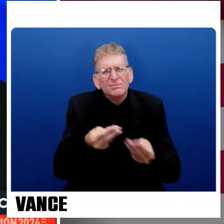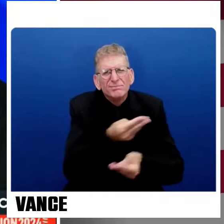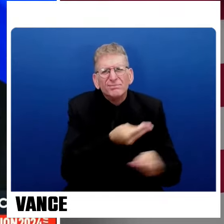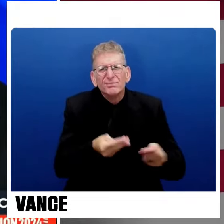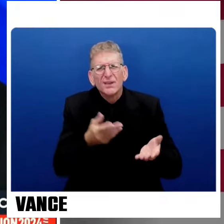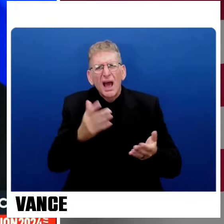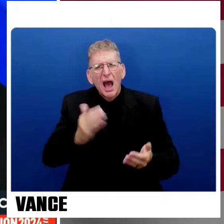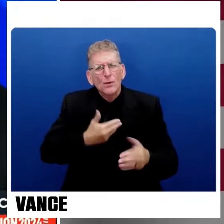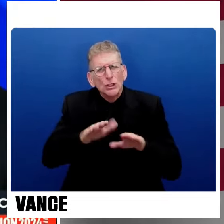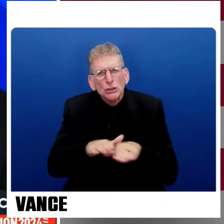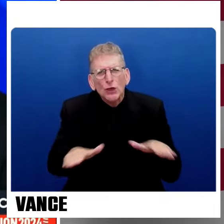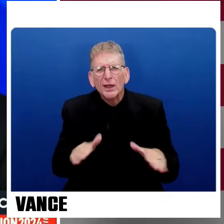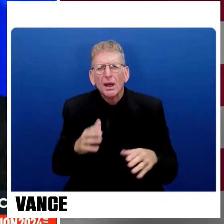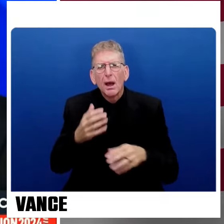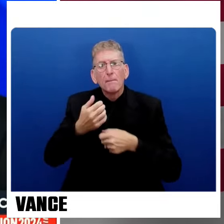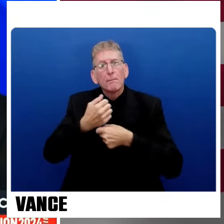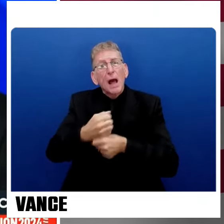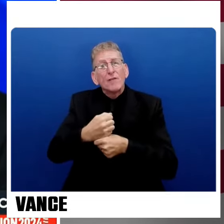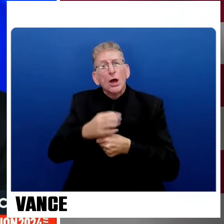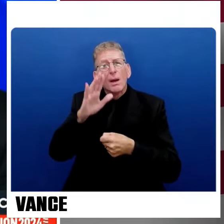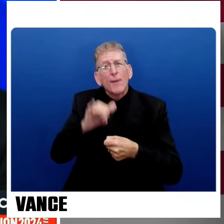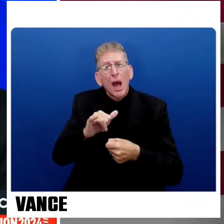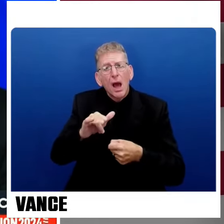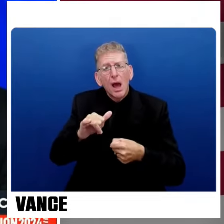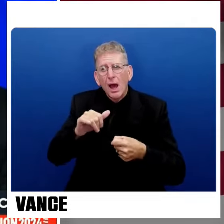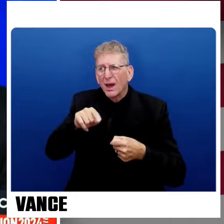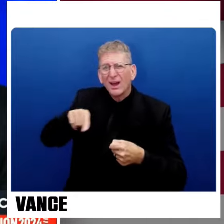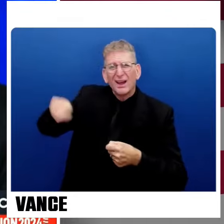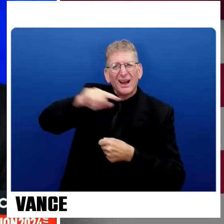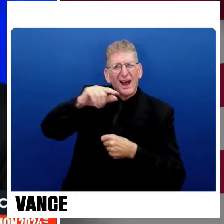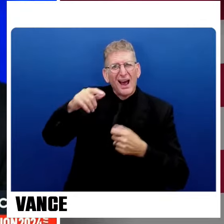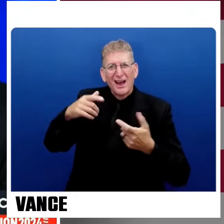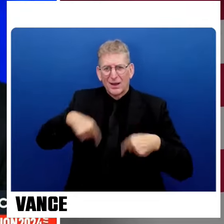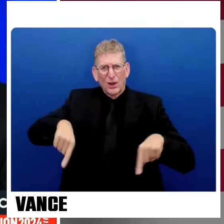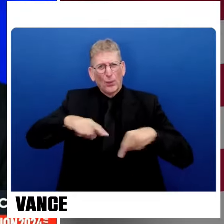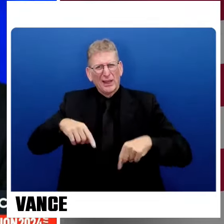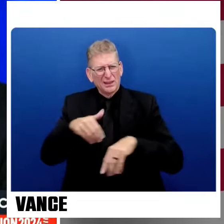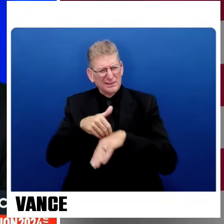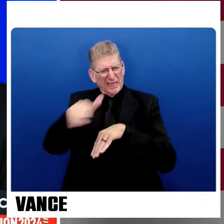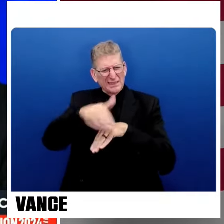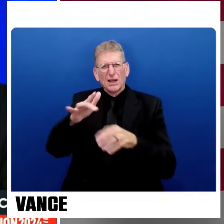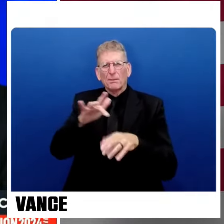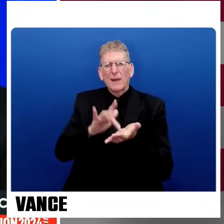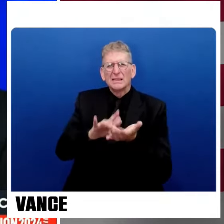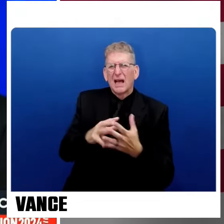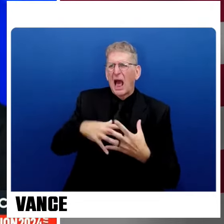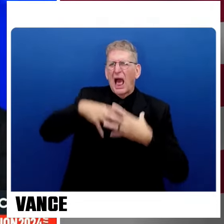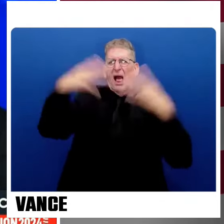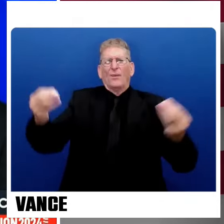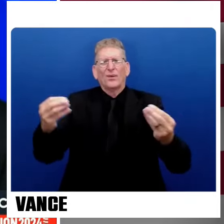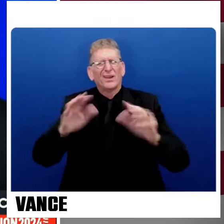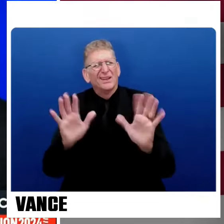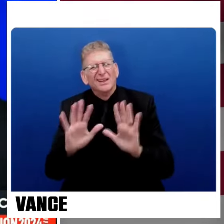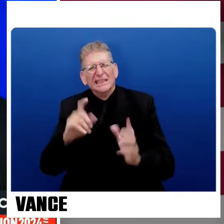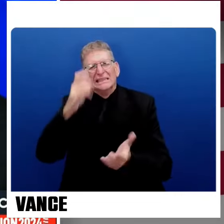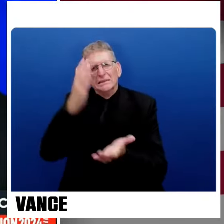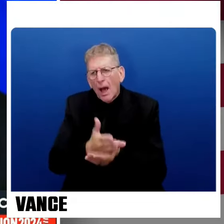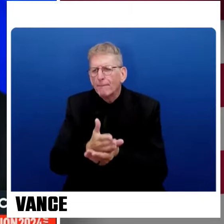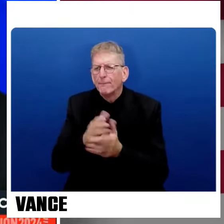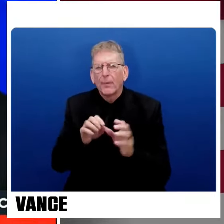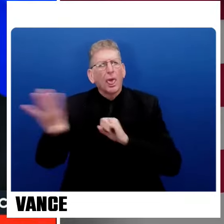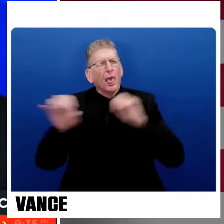us. This has to stop, and we're not going to stop it by listening to experts. We're going to stop it by listening to common sense wisdom, which is